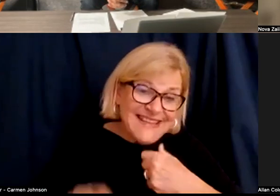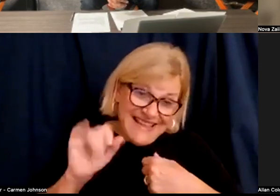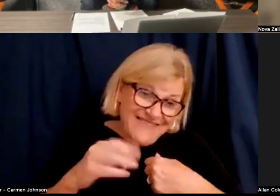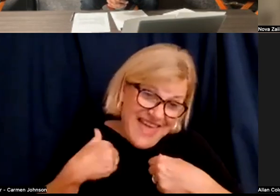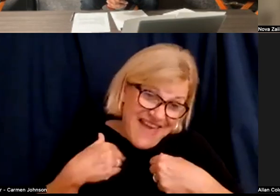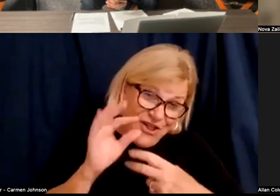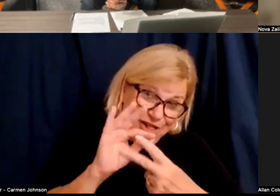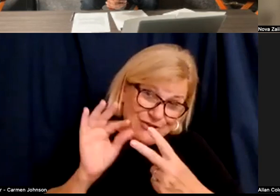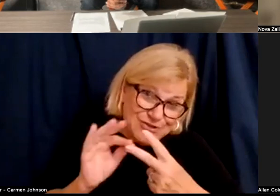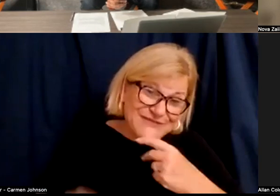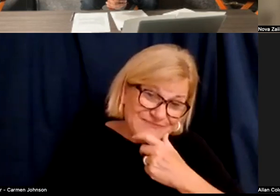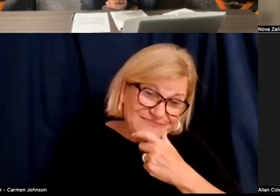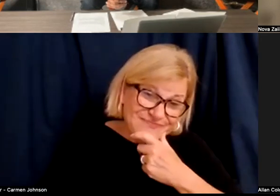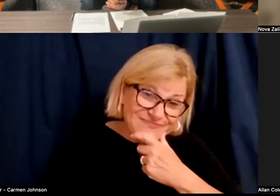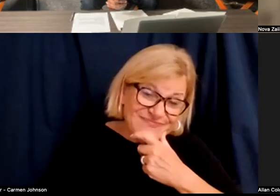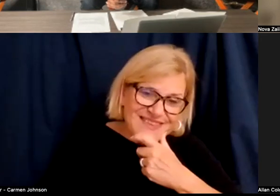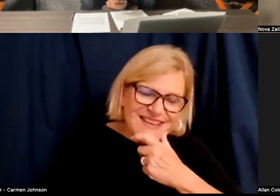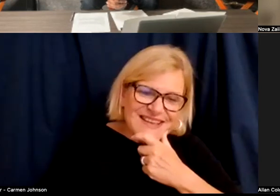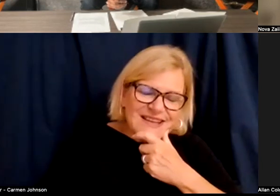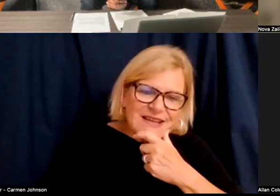alternative. I mean,